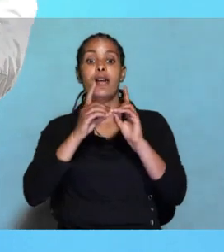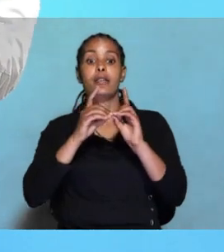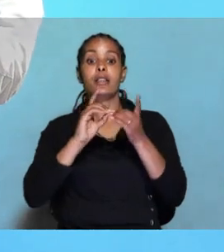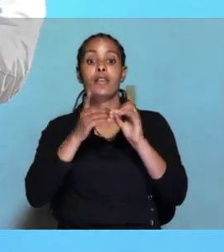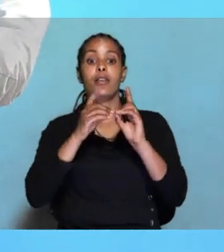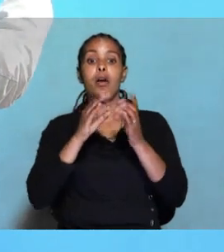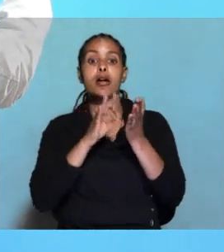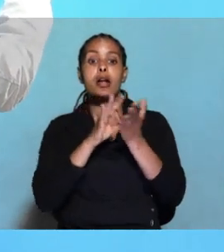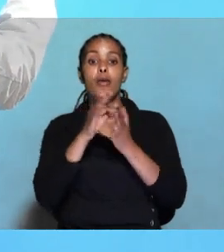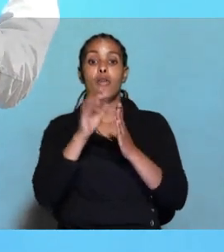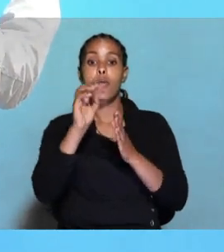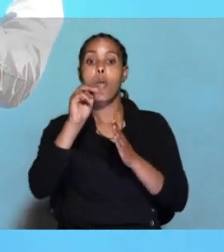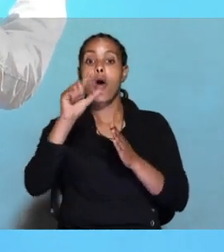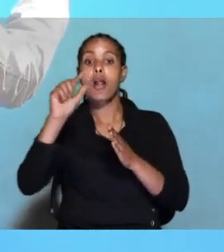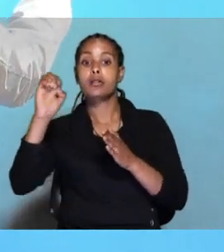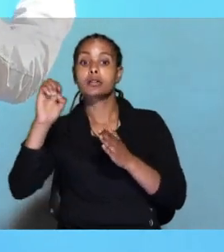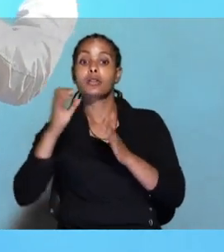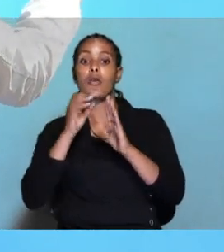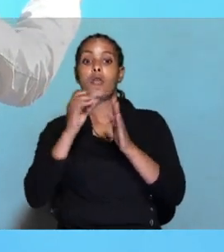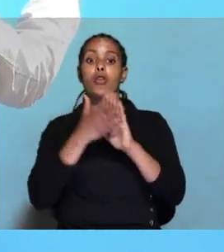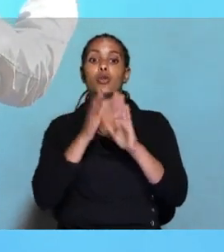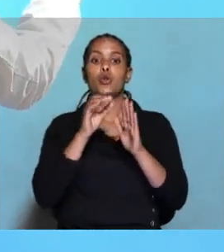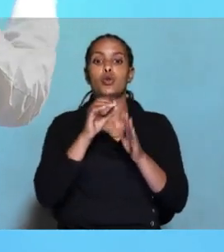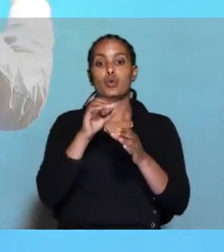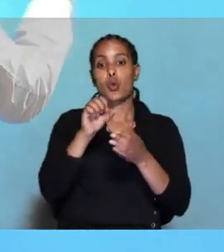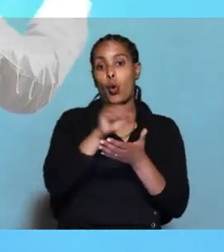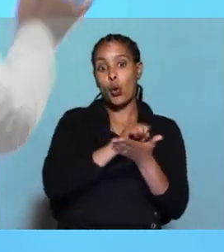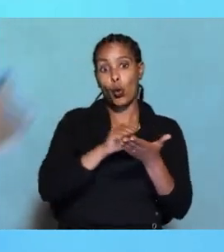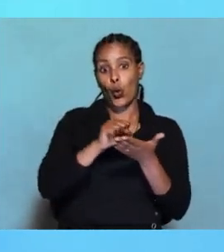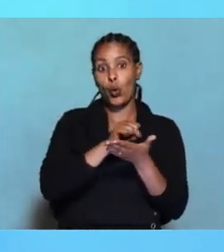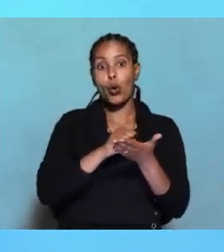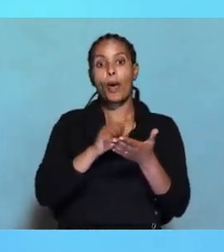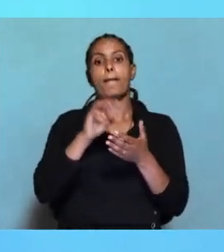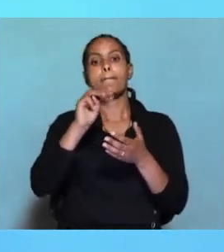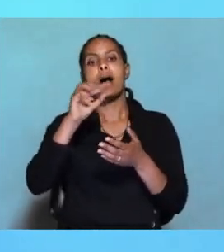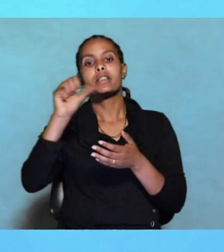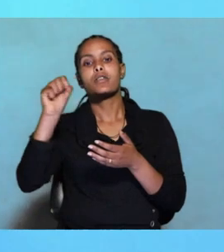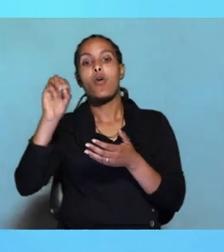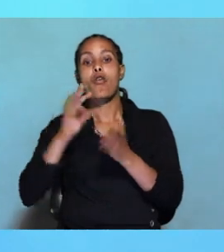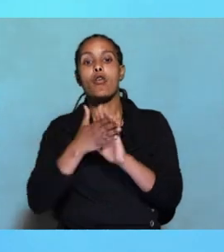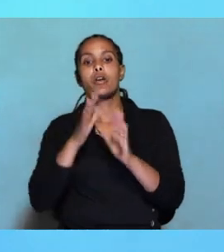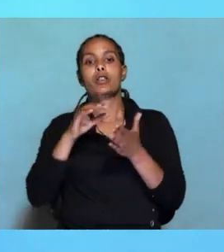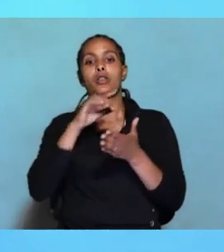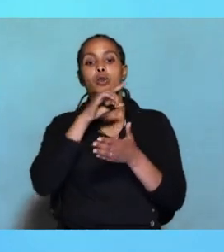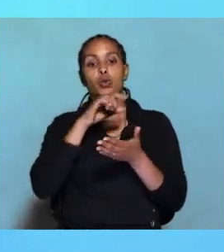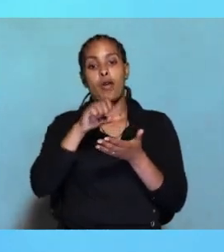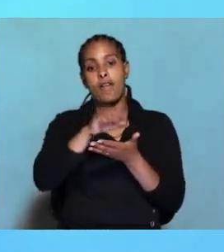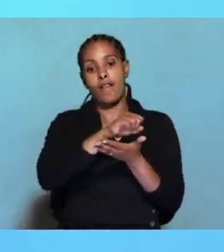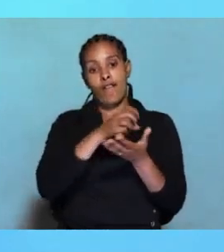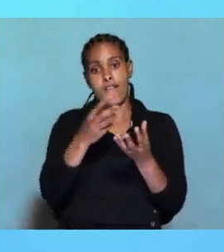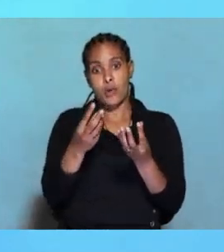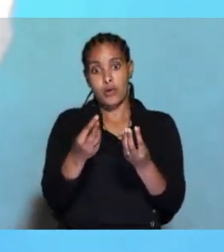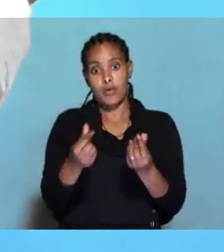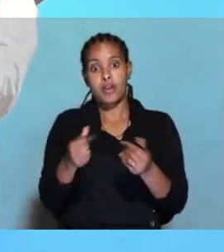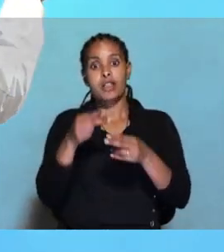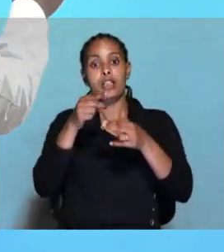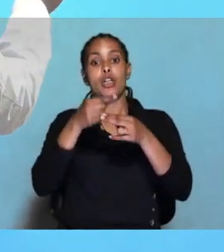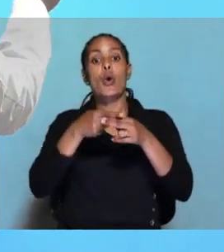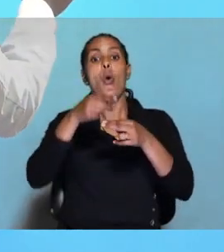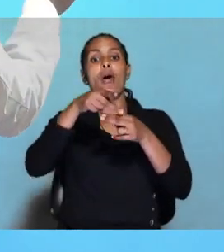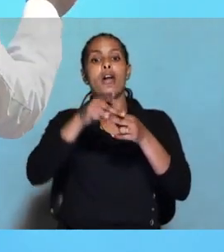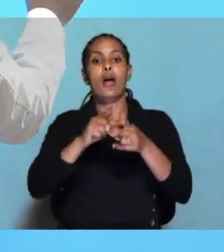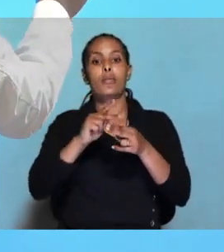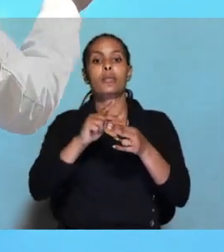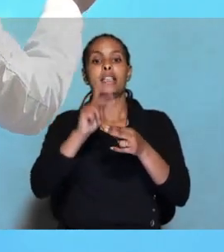equal number of moles of solute divided by mass of solvent in kg, kilogram of